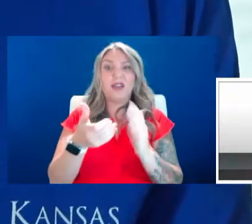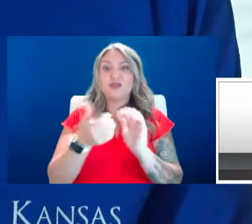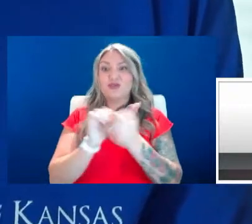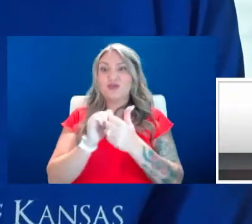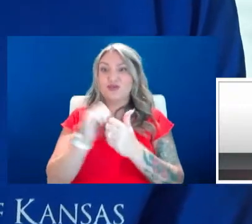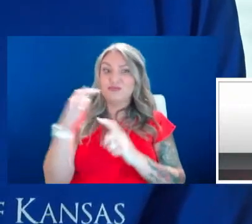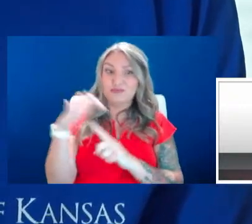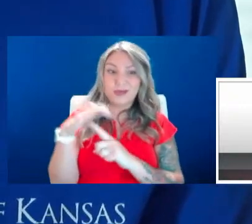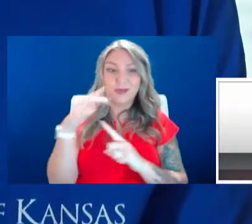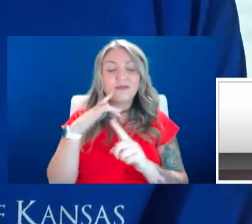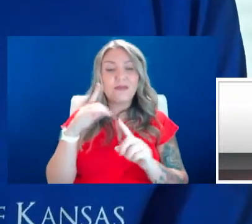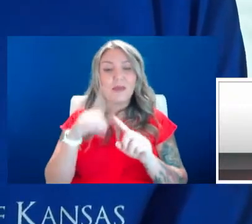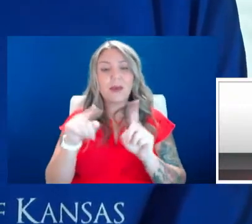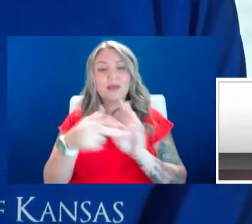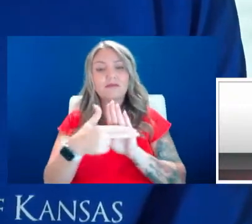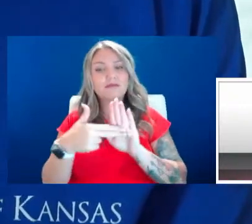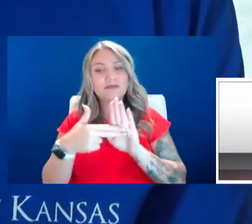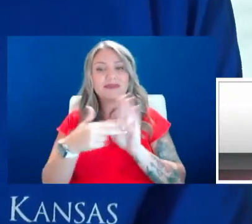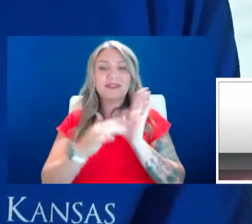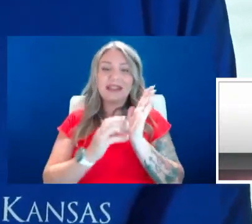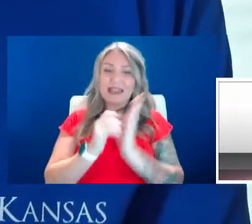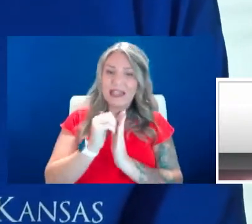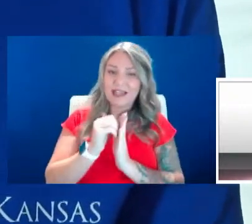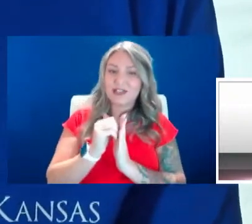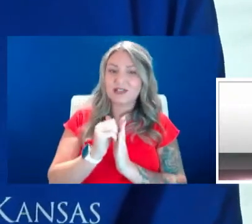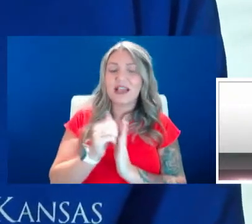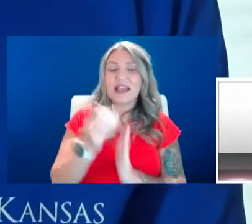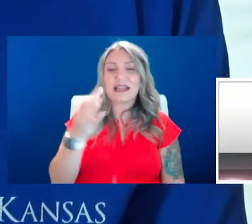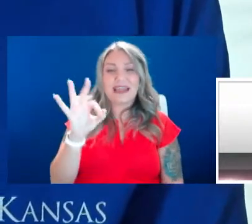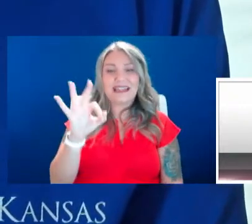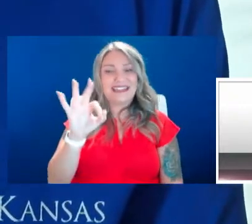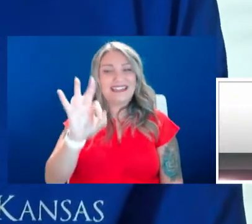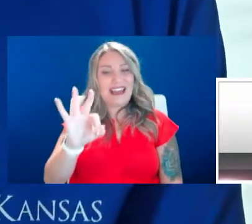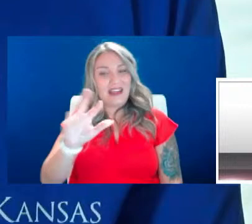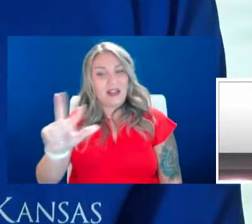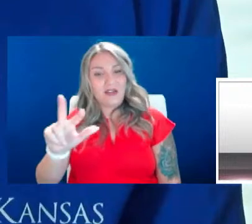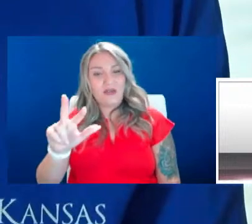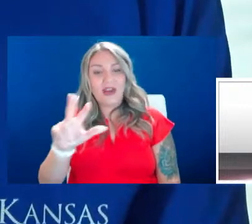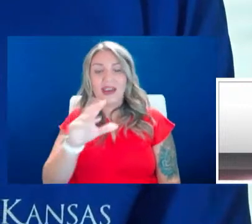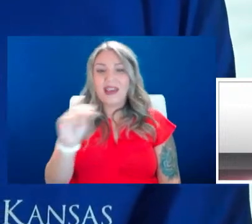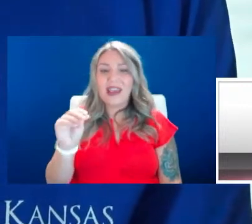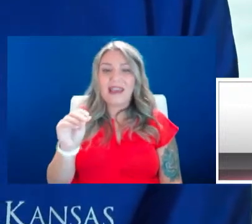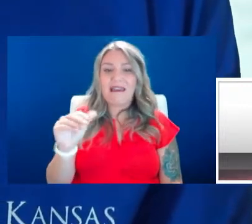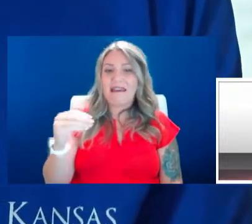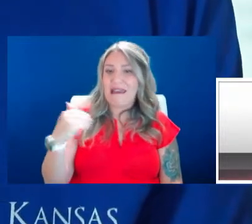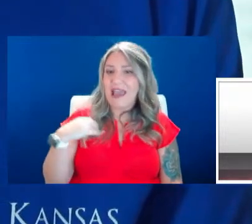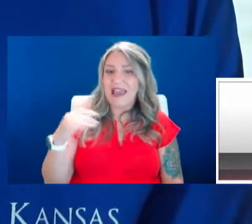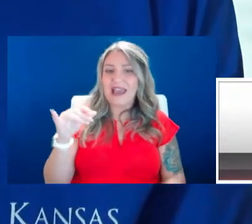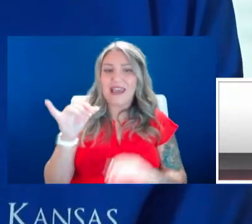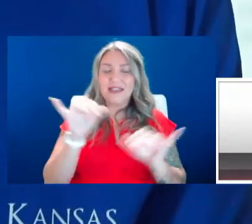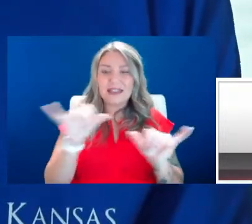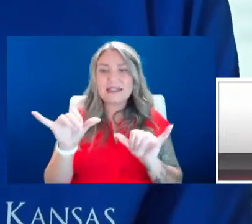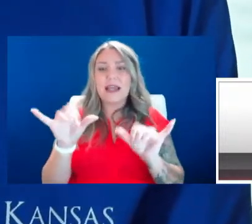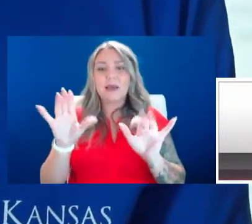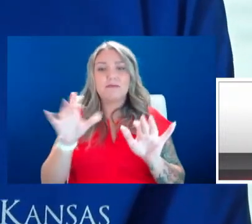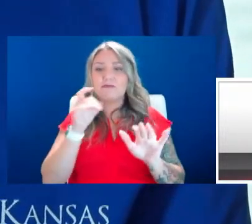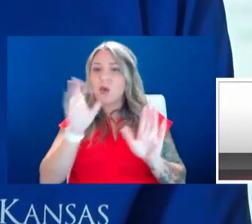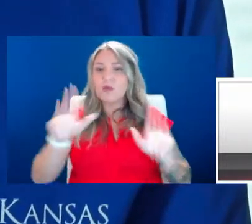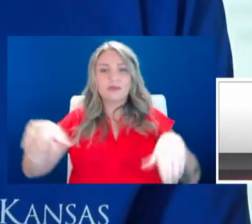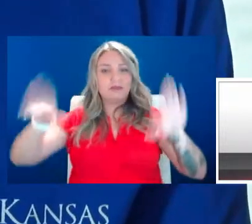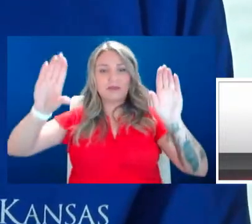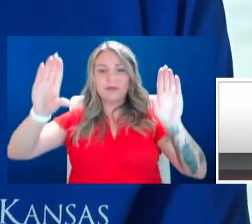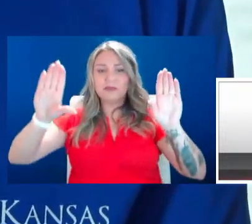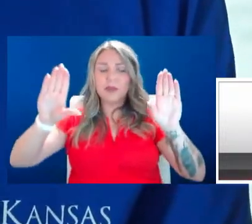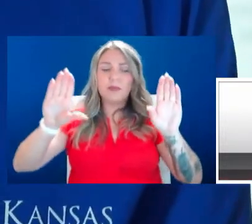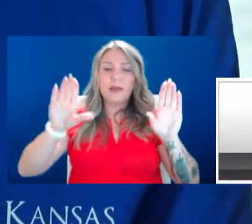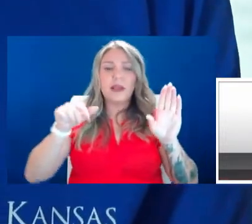was diagnosed with cancer in 1993, and he took that same don't give up spirit that he just had just